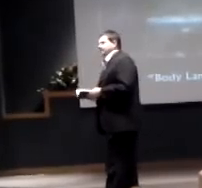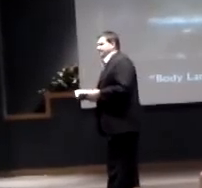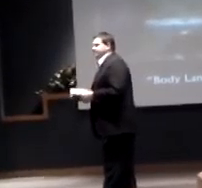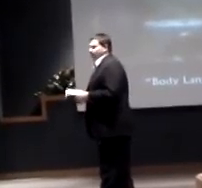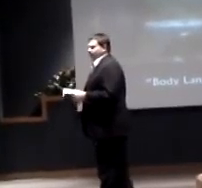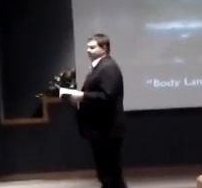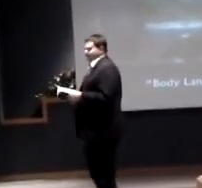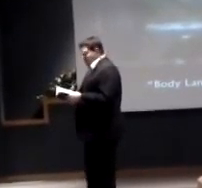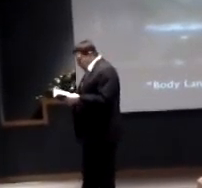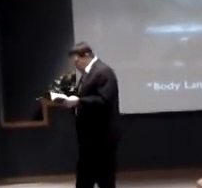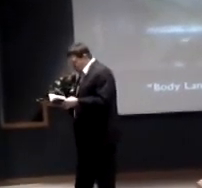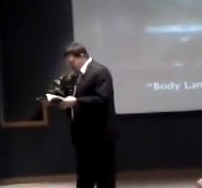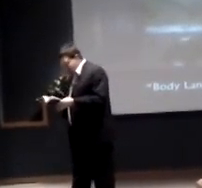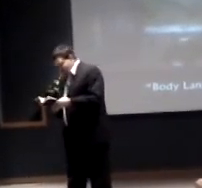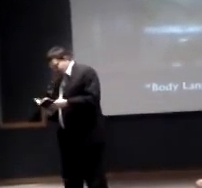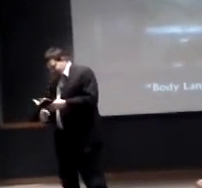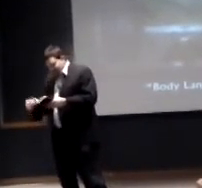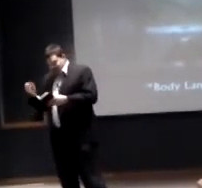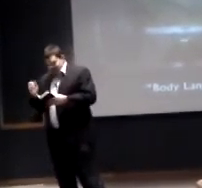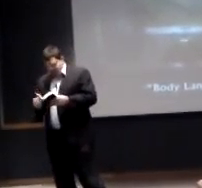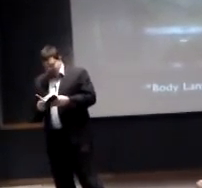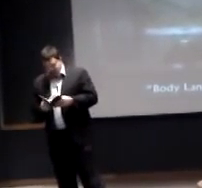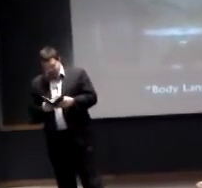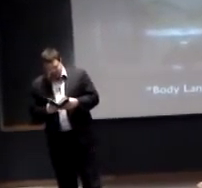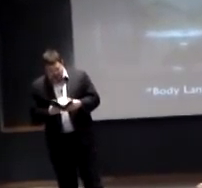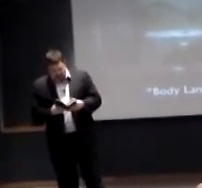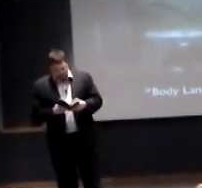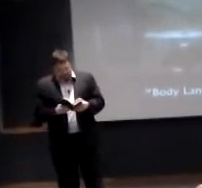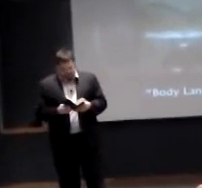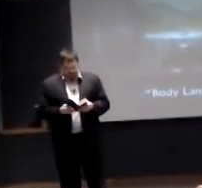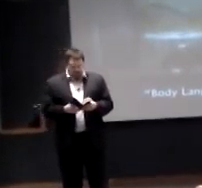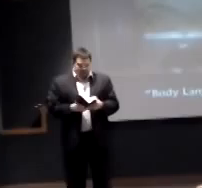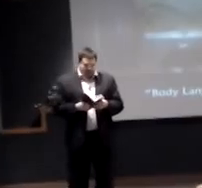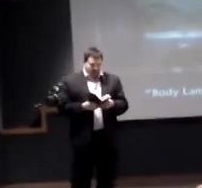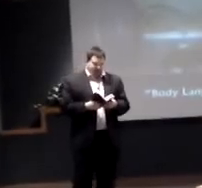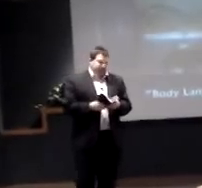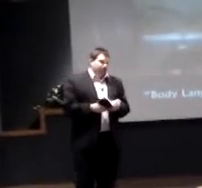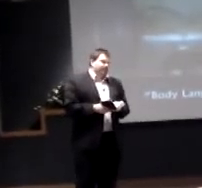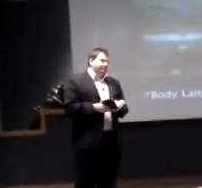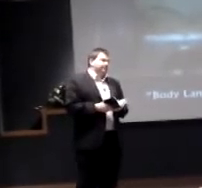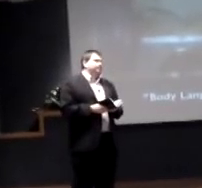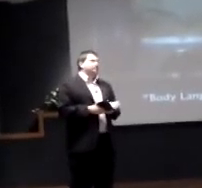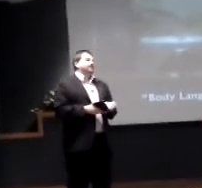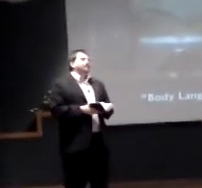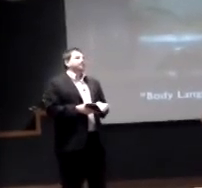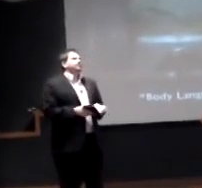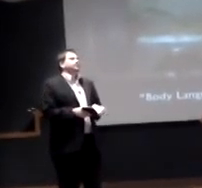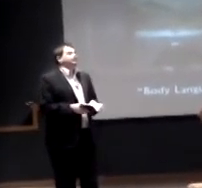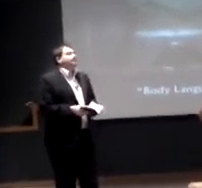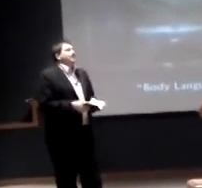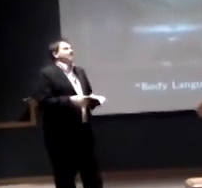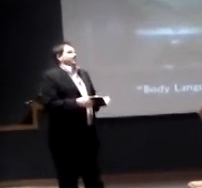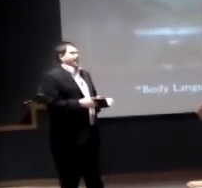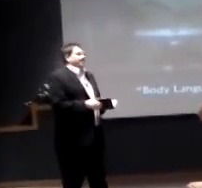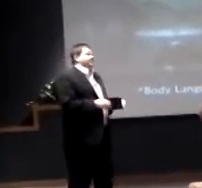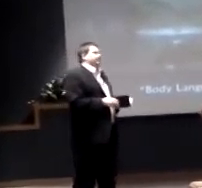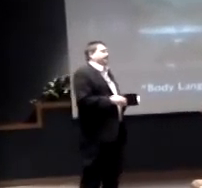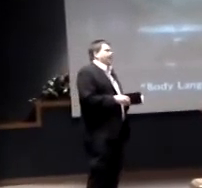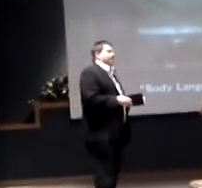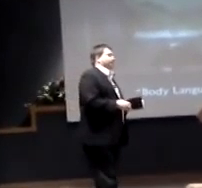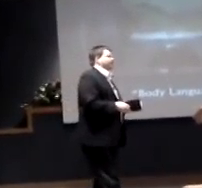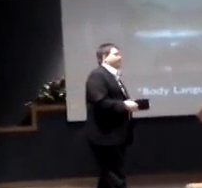feet, where you go. Be careful, little feet, where you go. There's